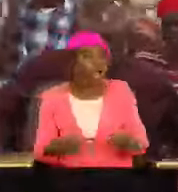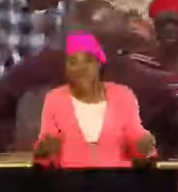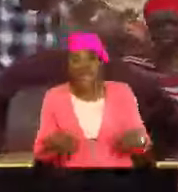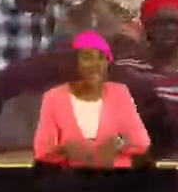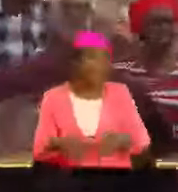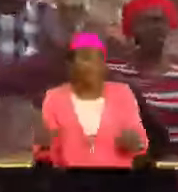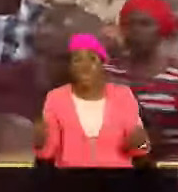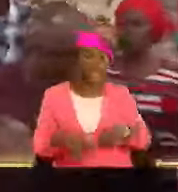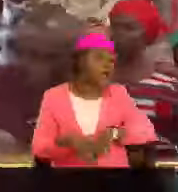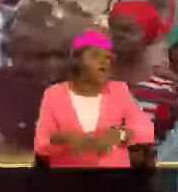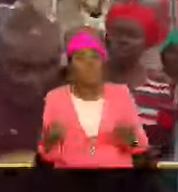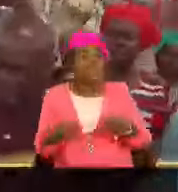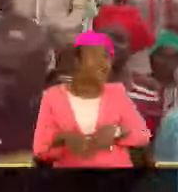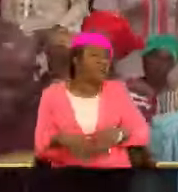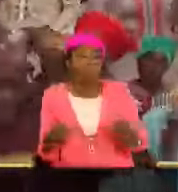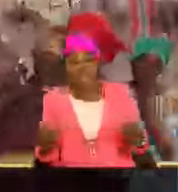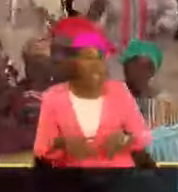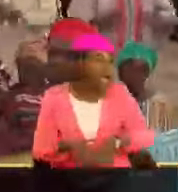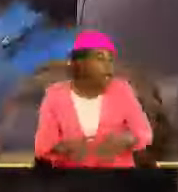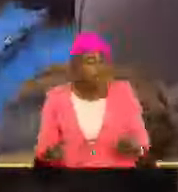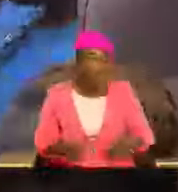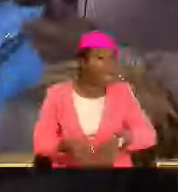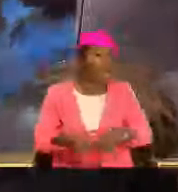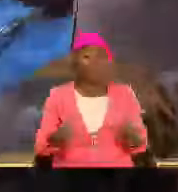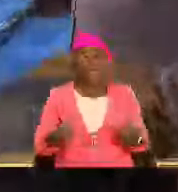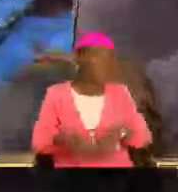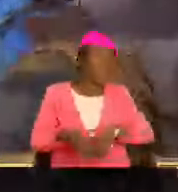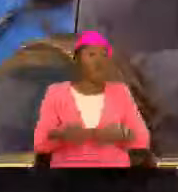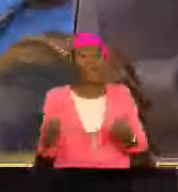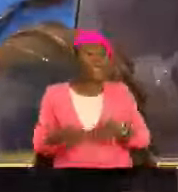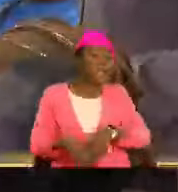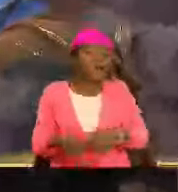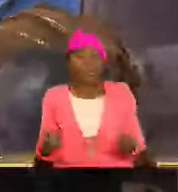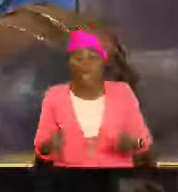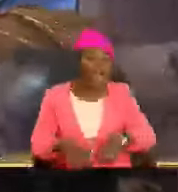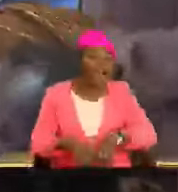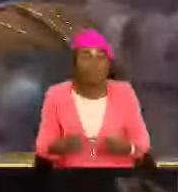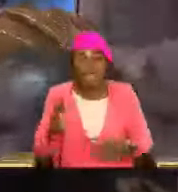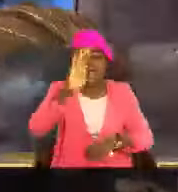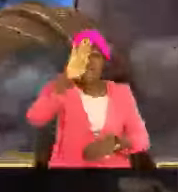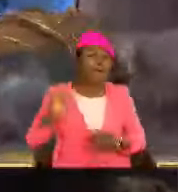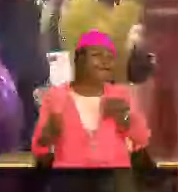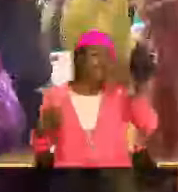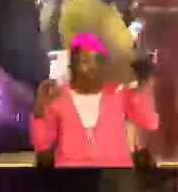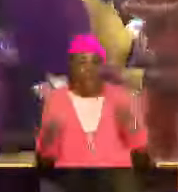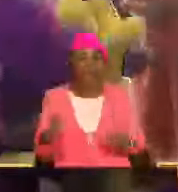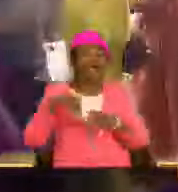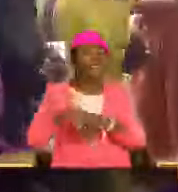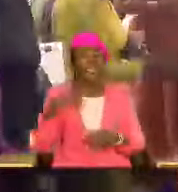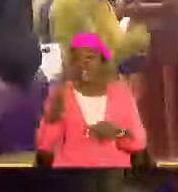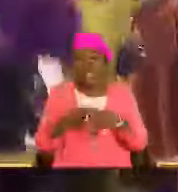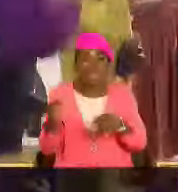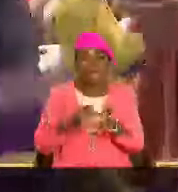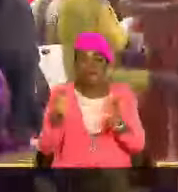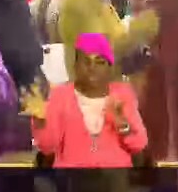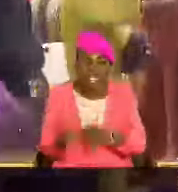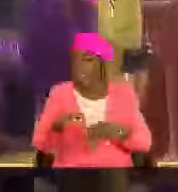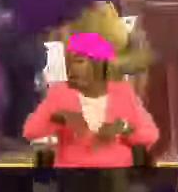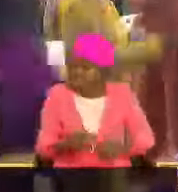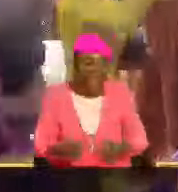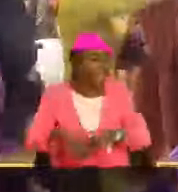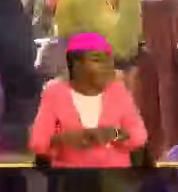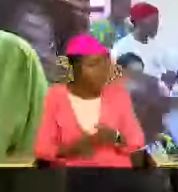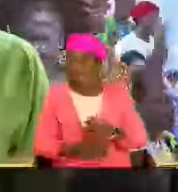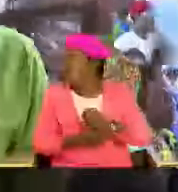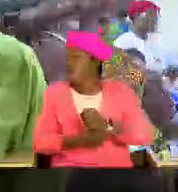break let them break let them break let them break let them break let them break Break by the power in the name of Jesus break now break now break